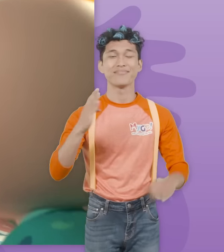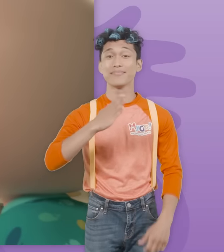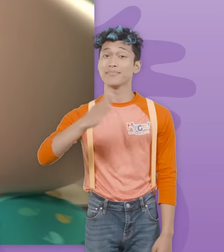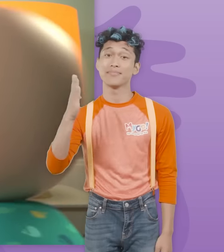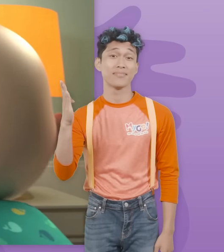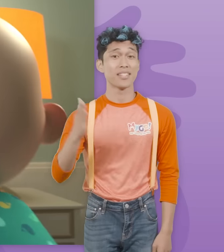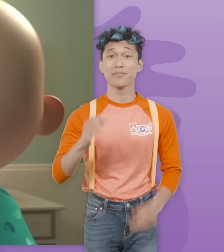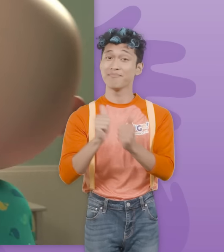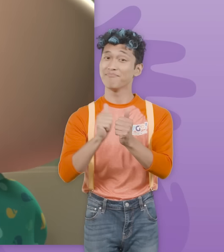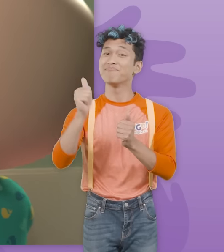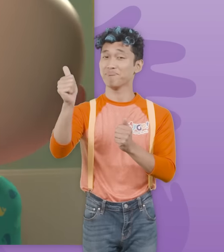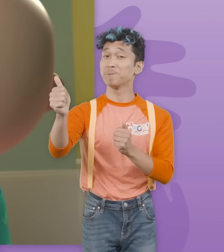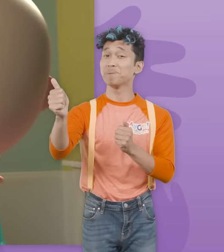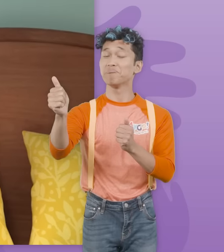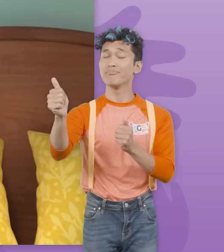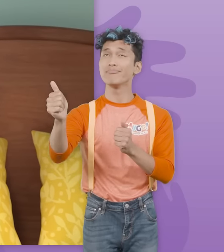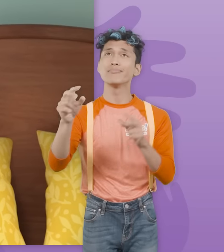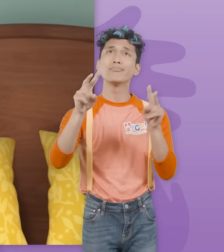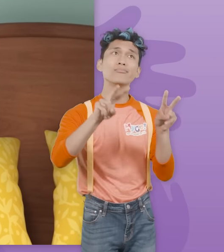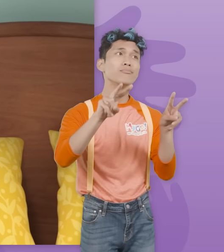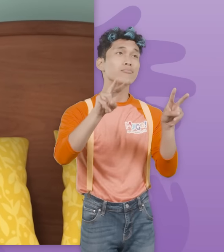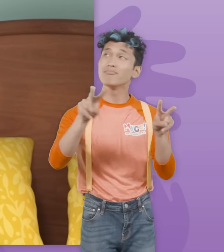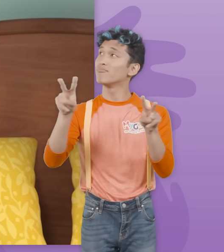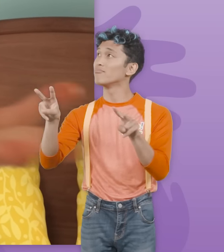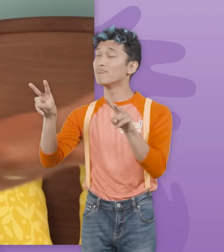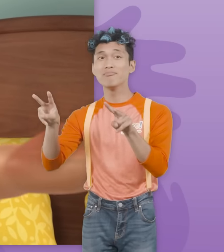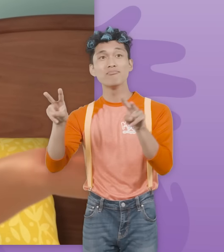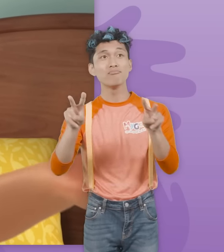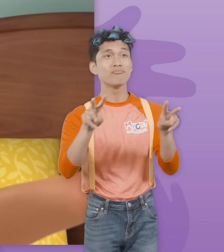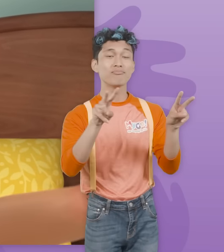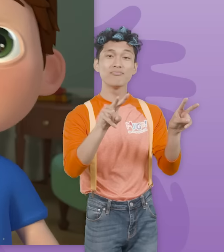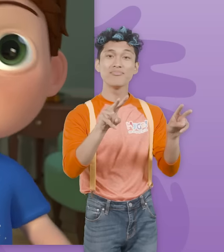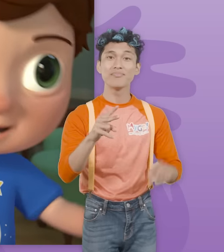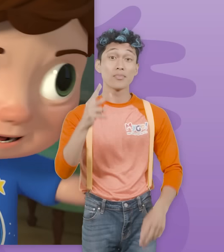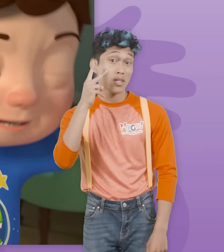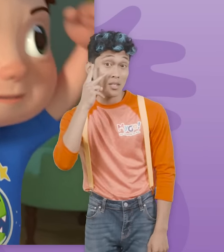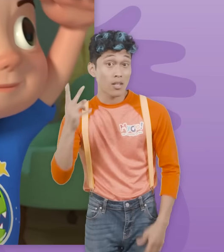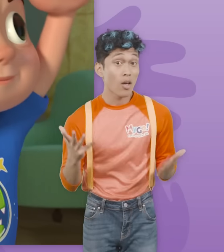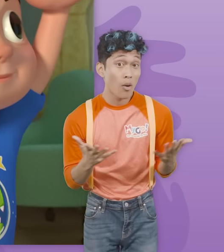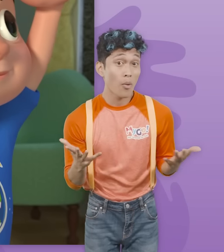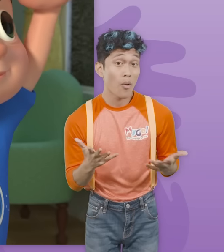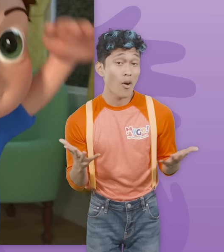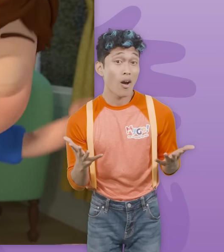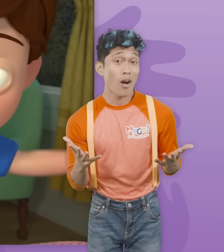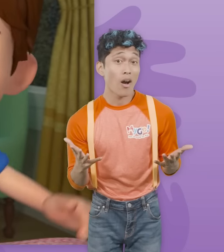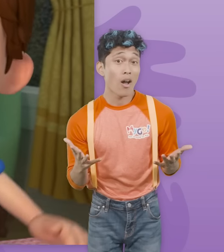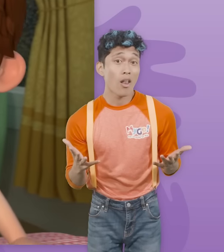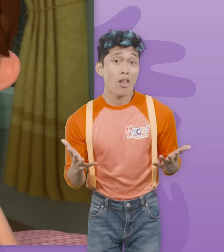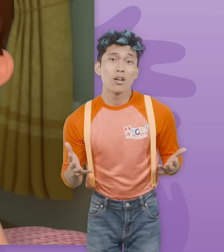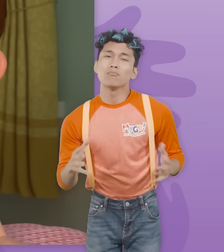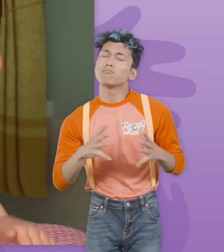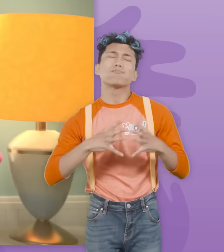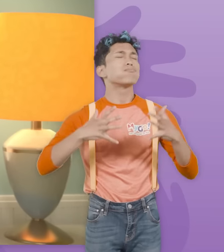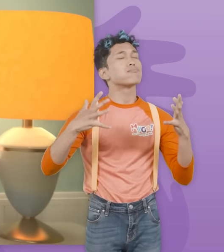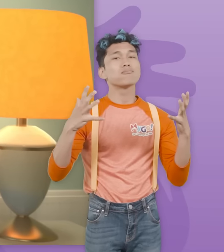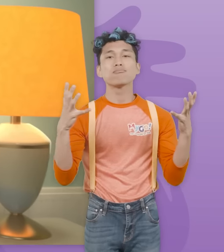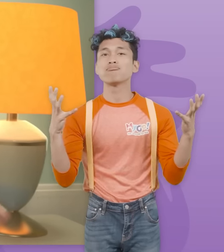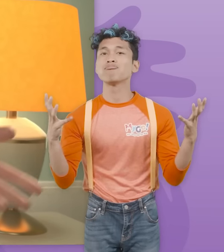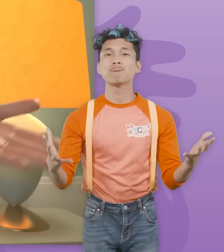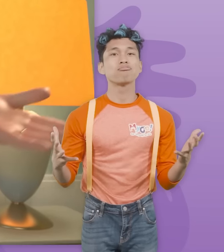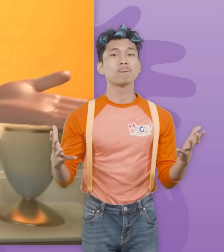and never fall Look around and you will see Lots